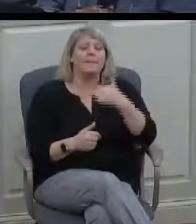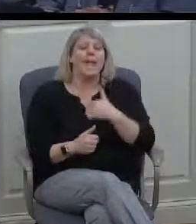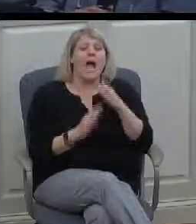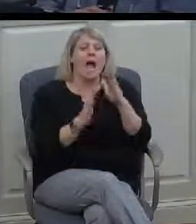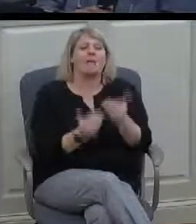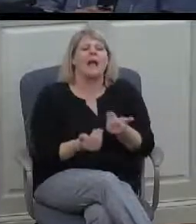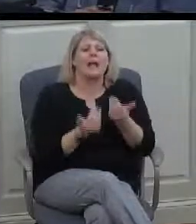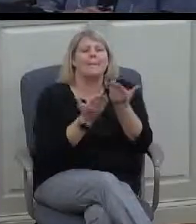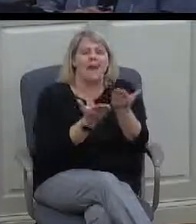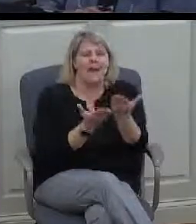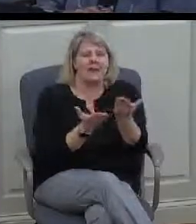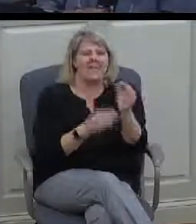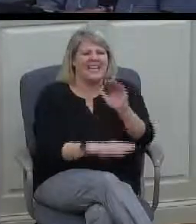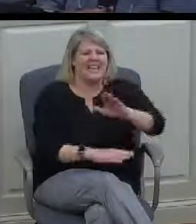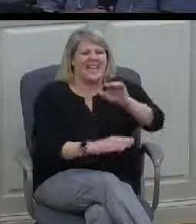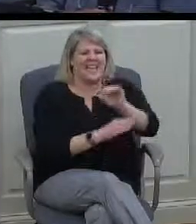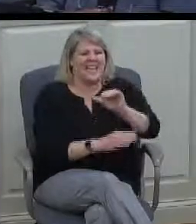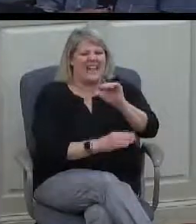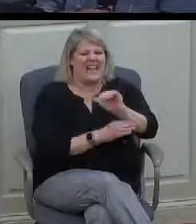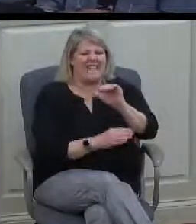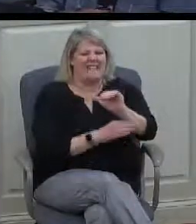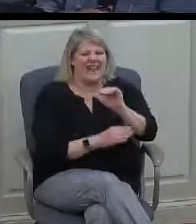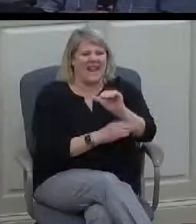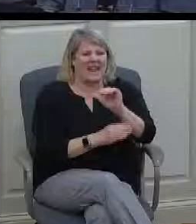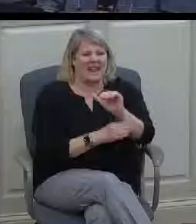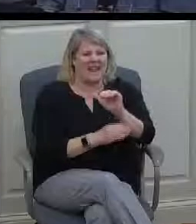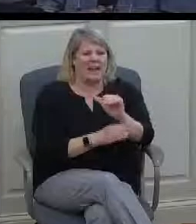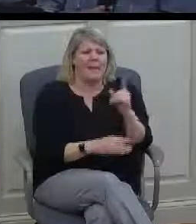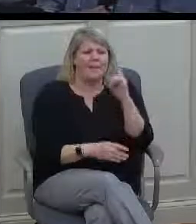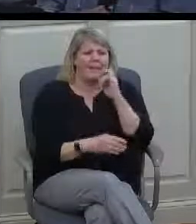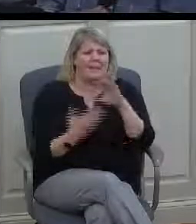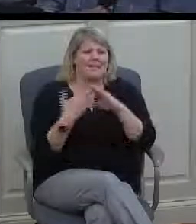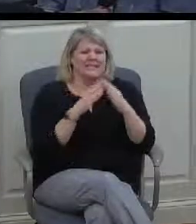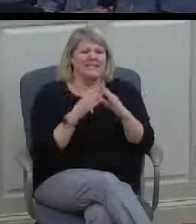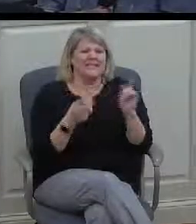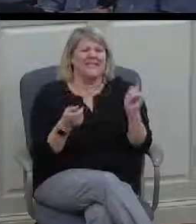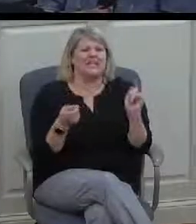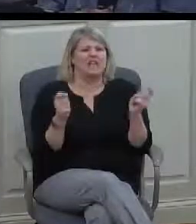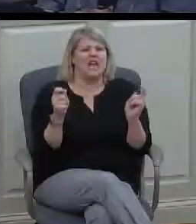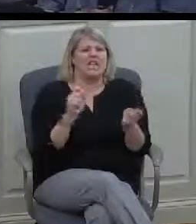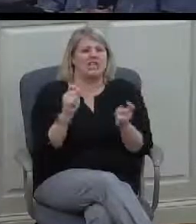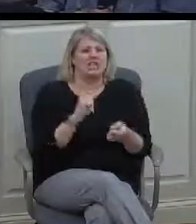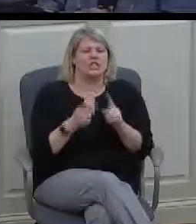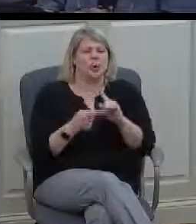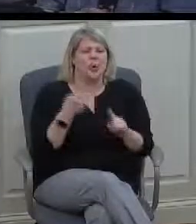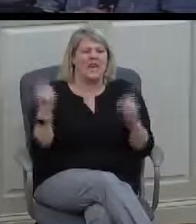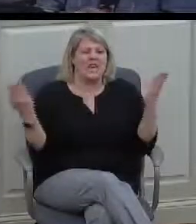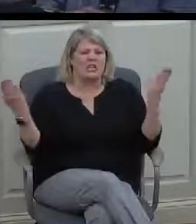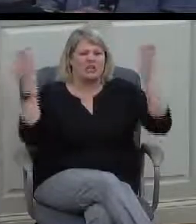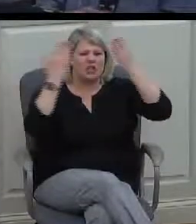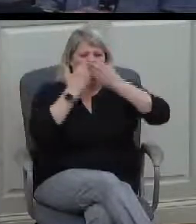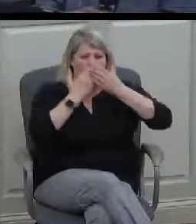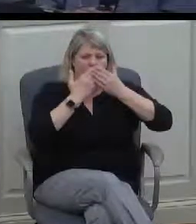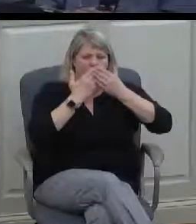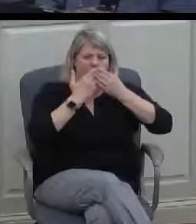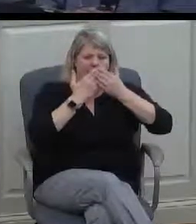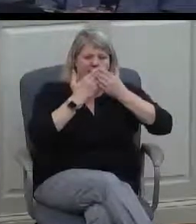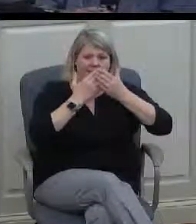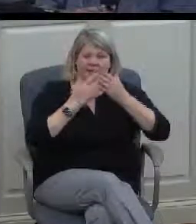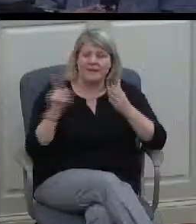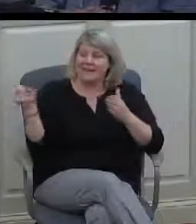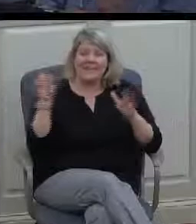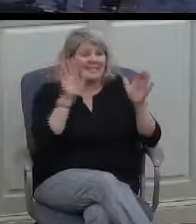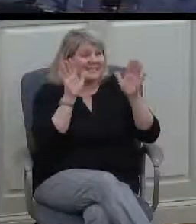trip. Yeah, You nighttime know, the trip. city changes when the lights go down. Yeah, that's right. Sunday night? Sunday night's a good time? Yeah, sometimes,